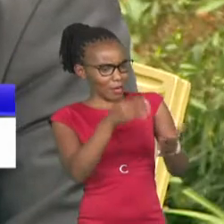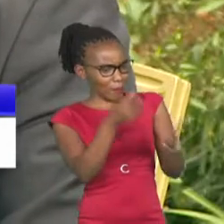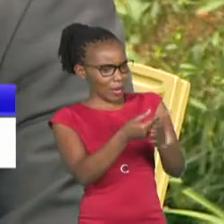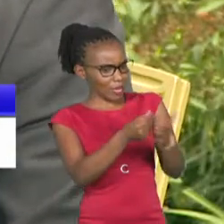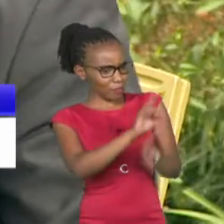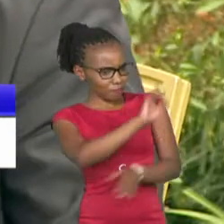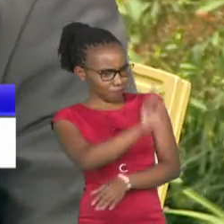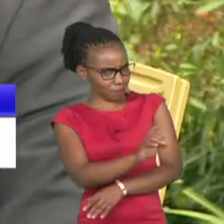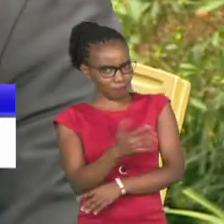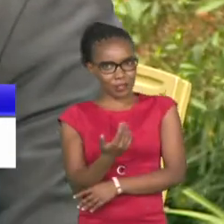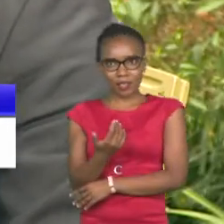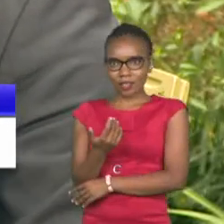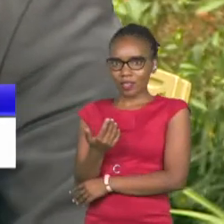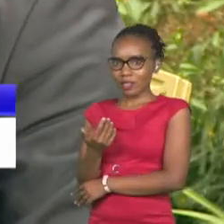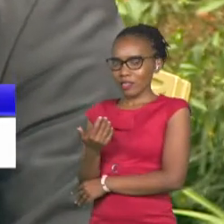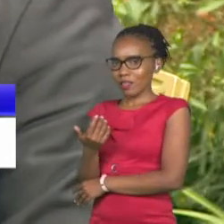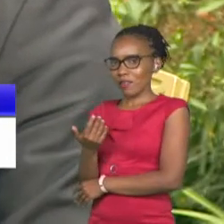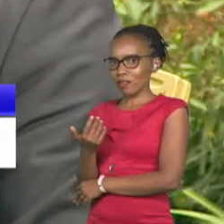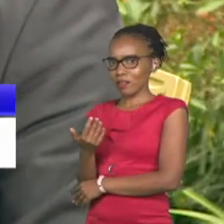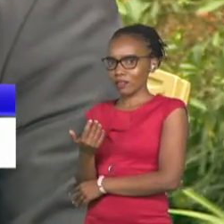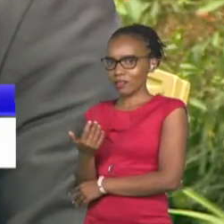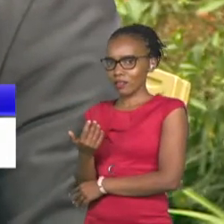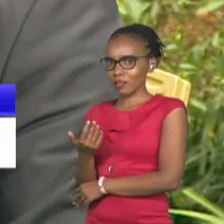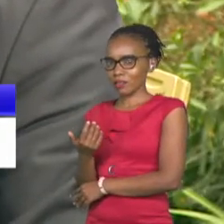Well, really, this is actually what